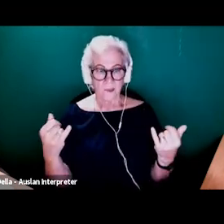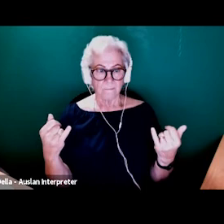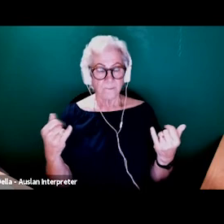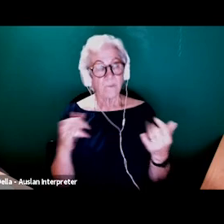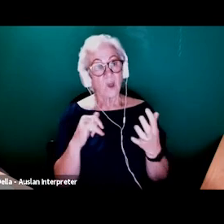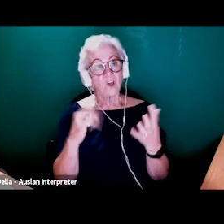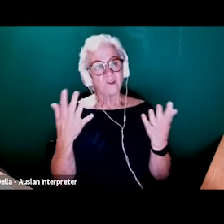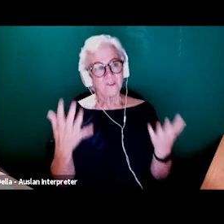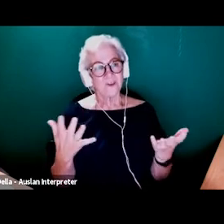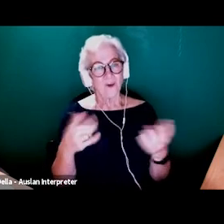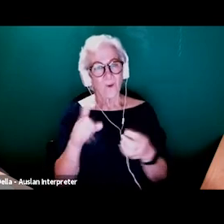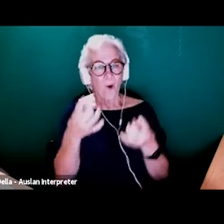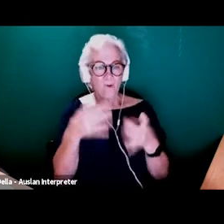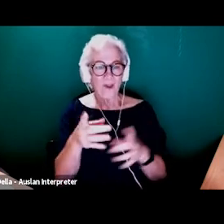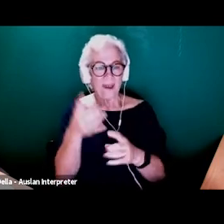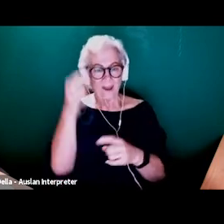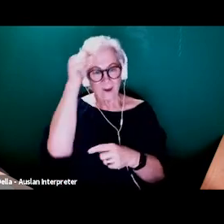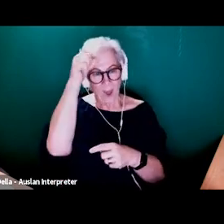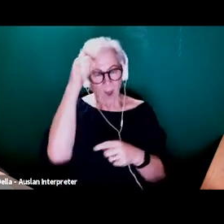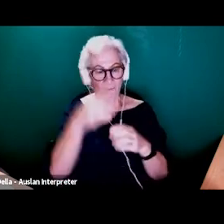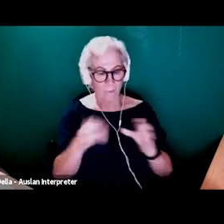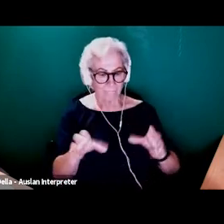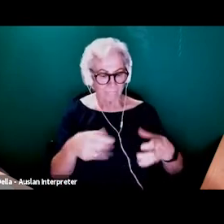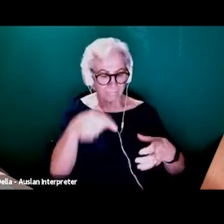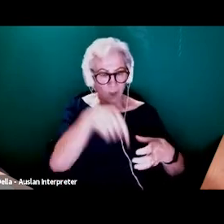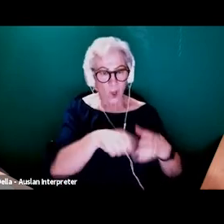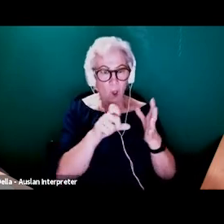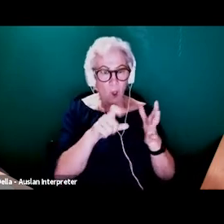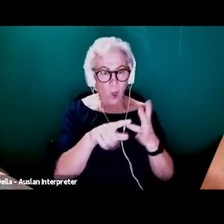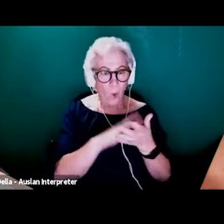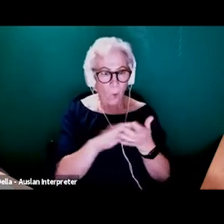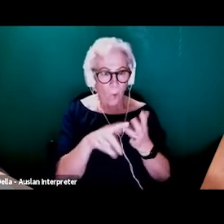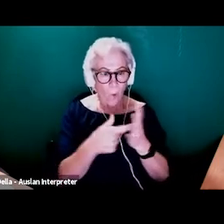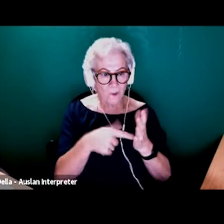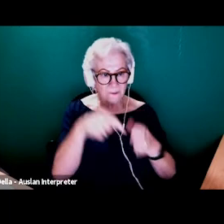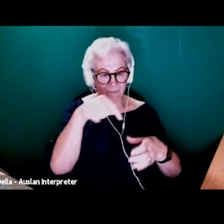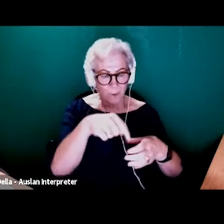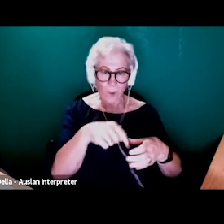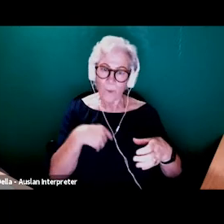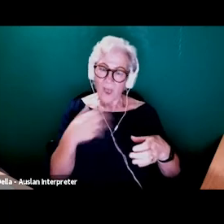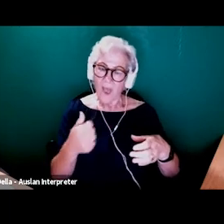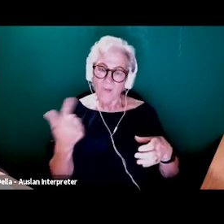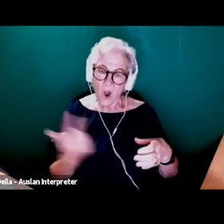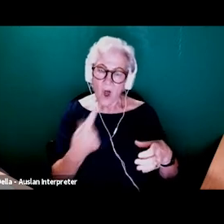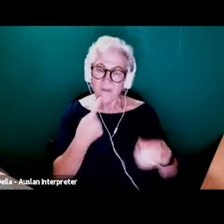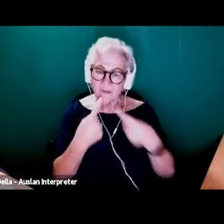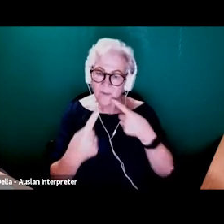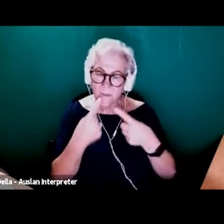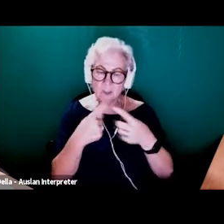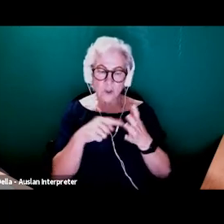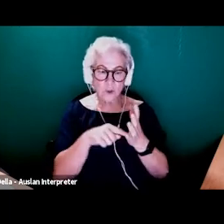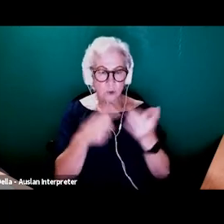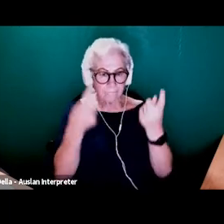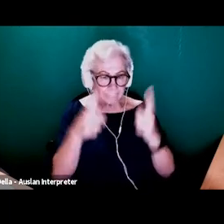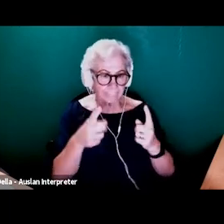So as you might have guessed from the size of the cohort and the number of data sets we have available, we've had a lot of information to work through to really get